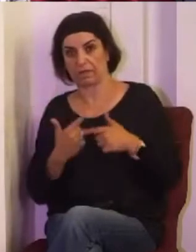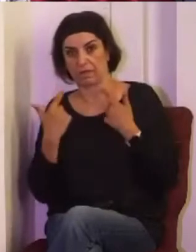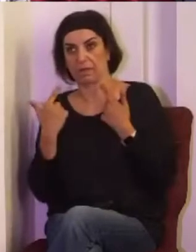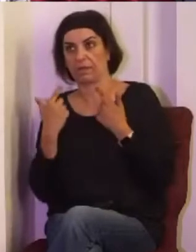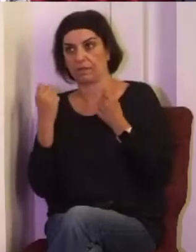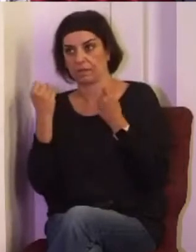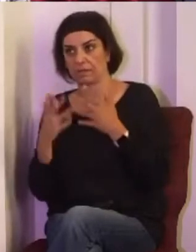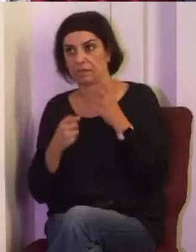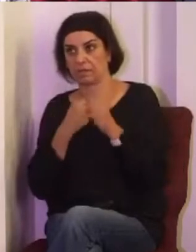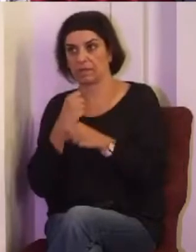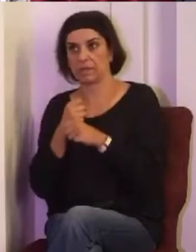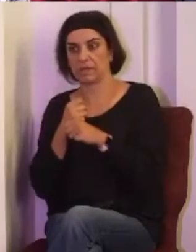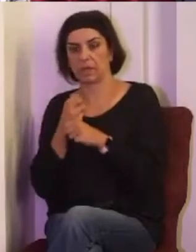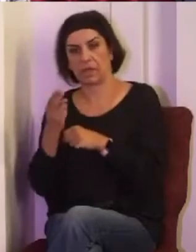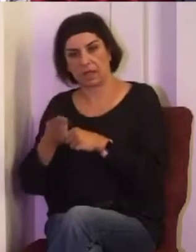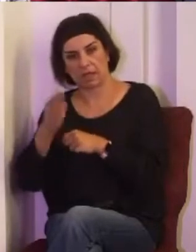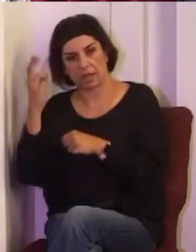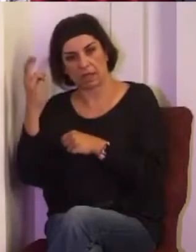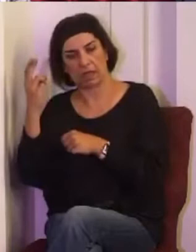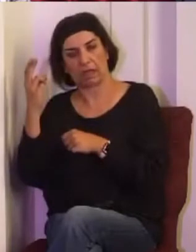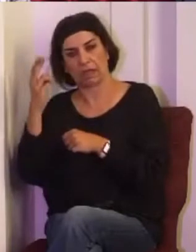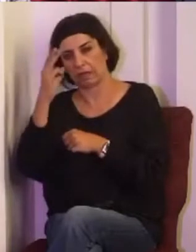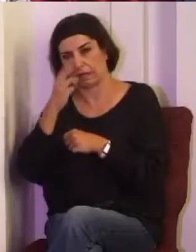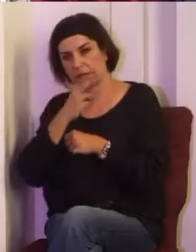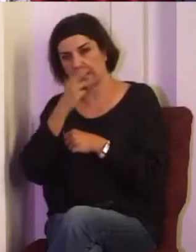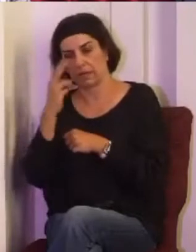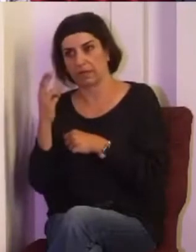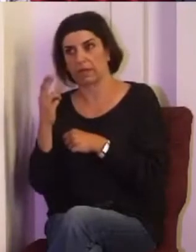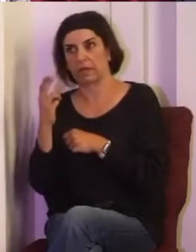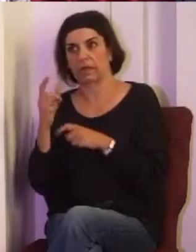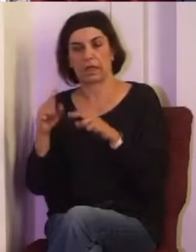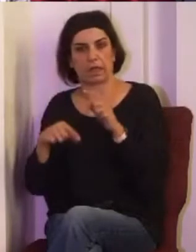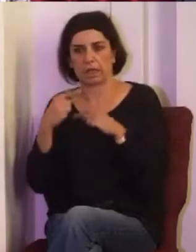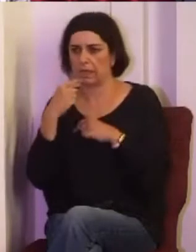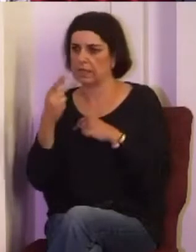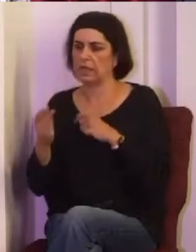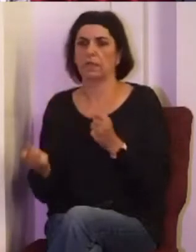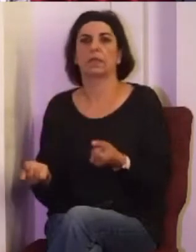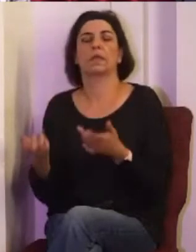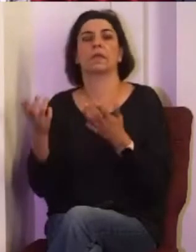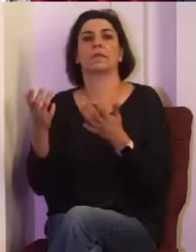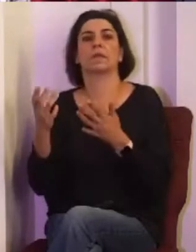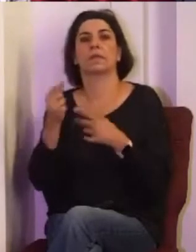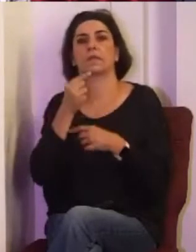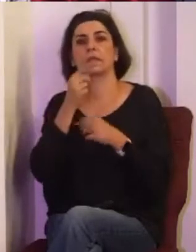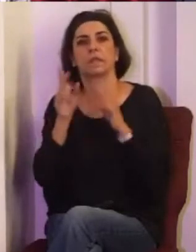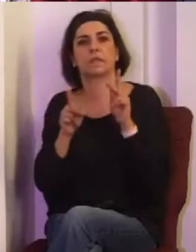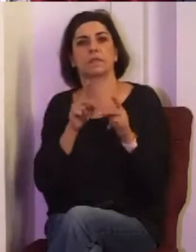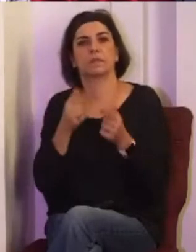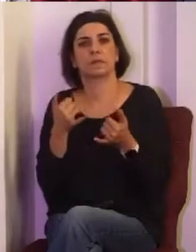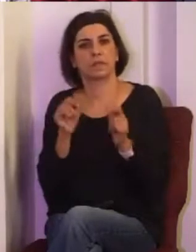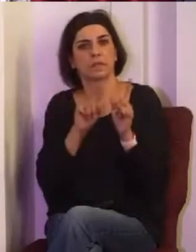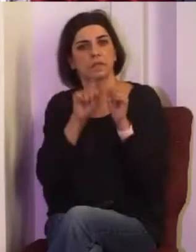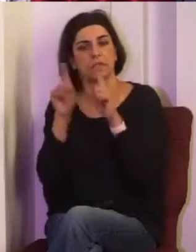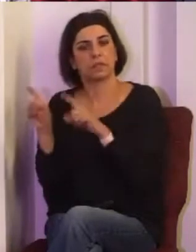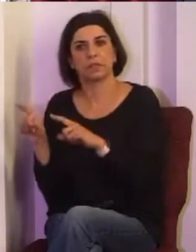is highly Catholic. And I can't tell you how many gay people I know that are friends that still go to the Catholic Church. I'm not putting down the